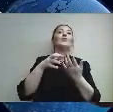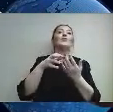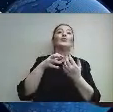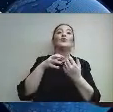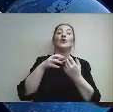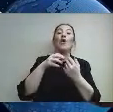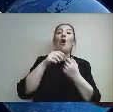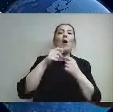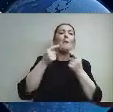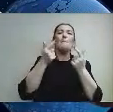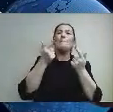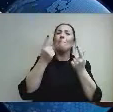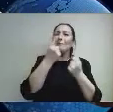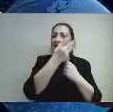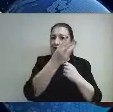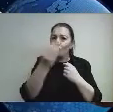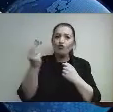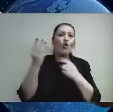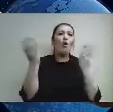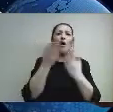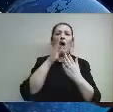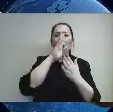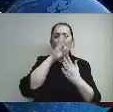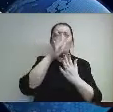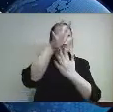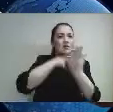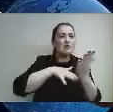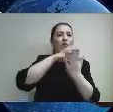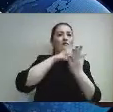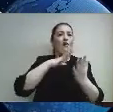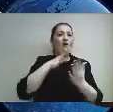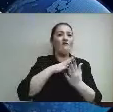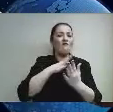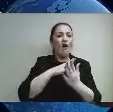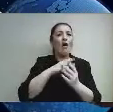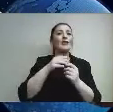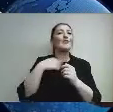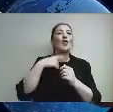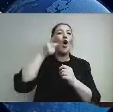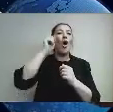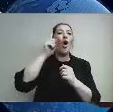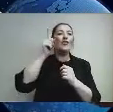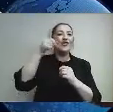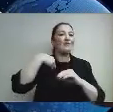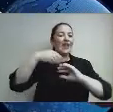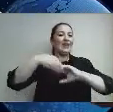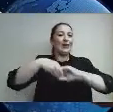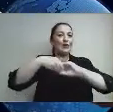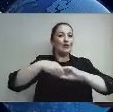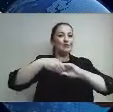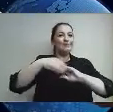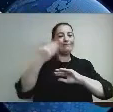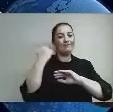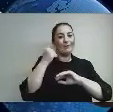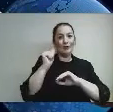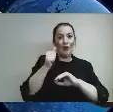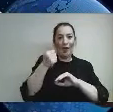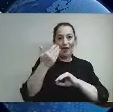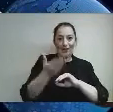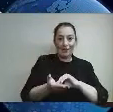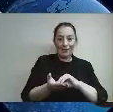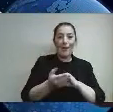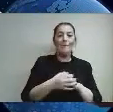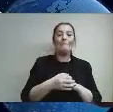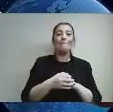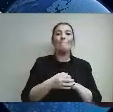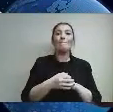when the time when we met with our professors, and Yusuf had many actually